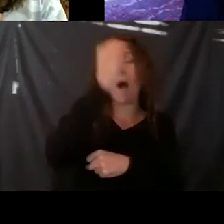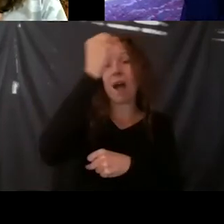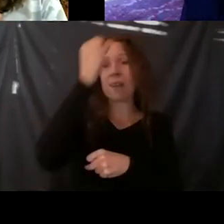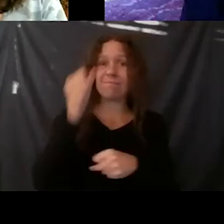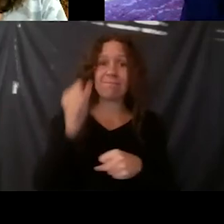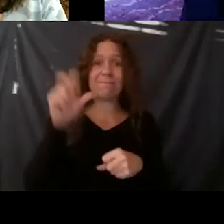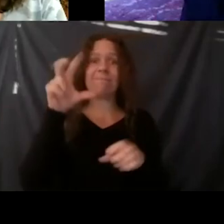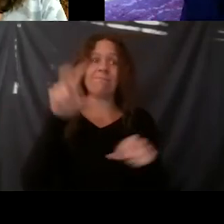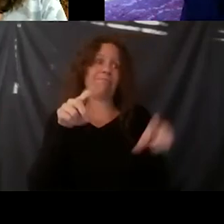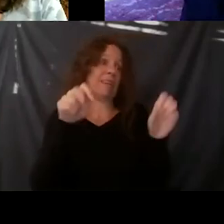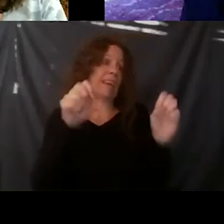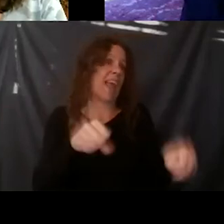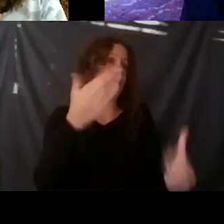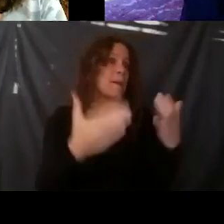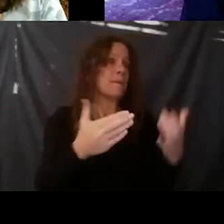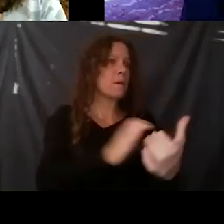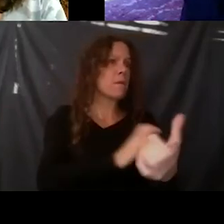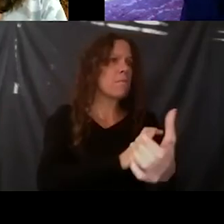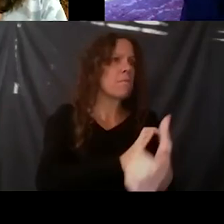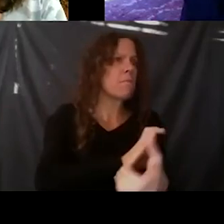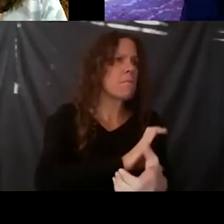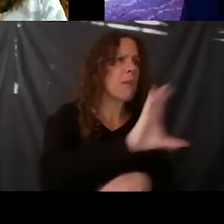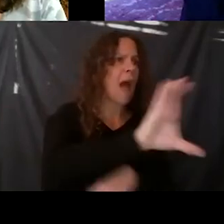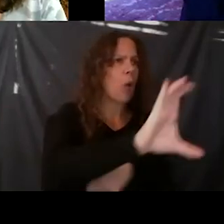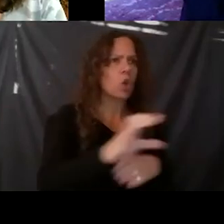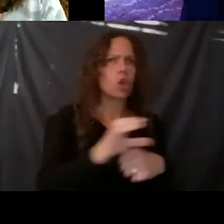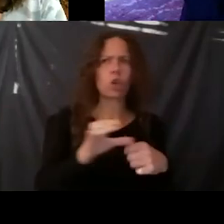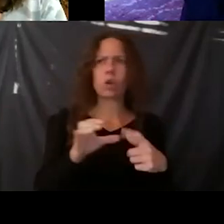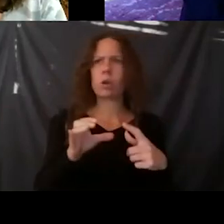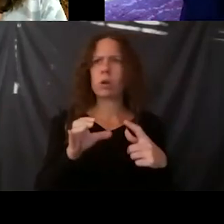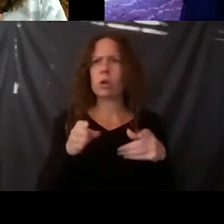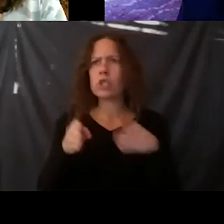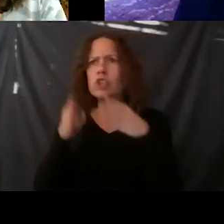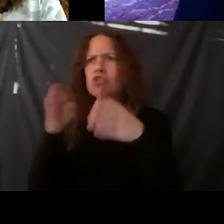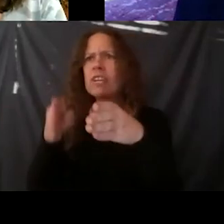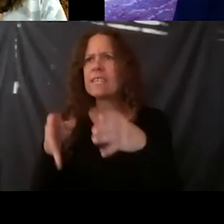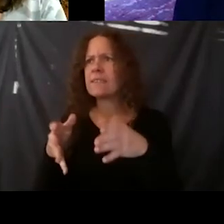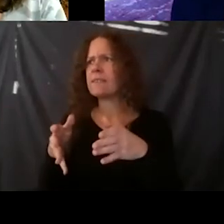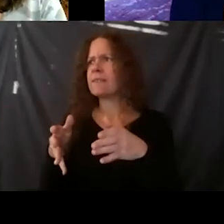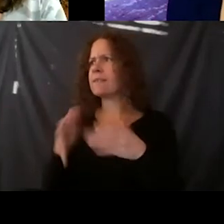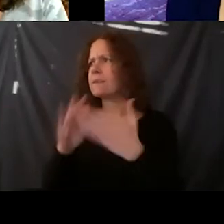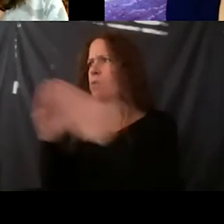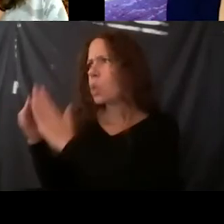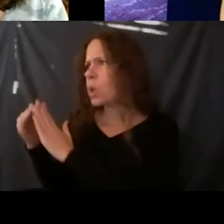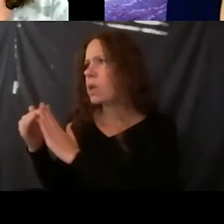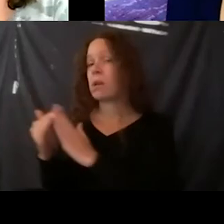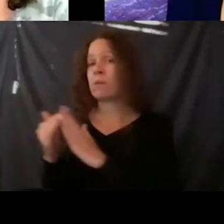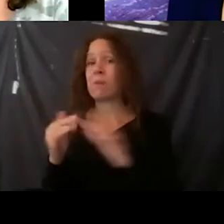communities. Both are equally important. So thanks so much, Vincent.